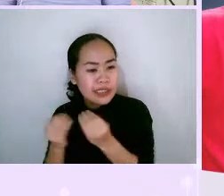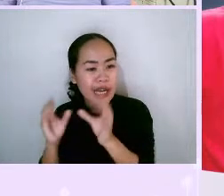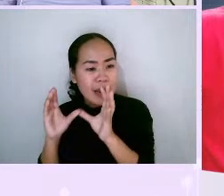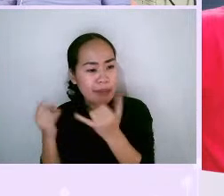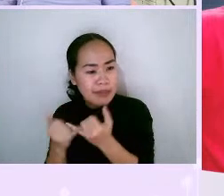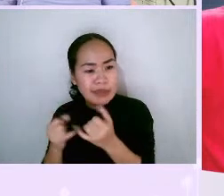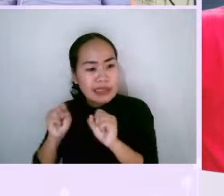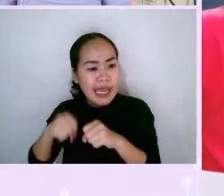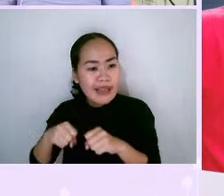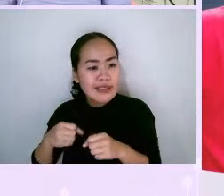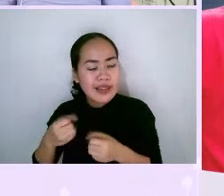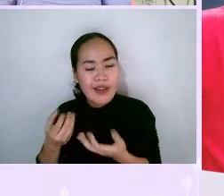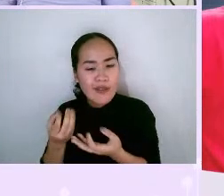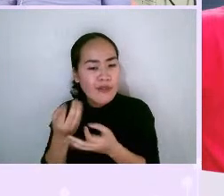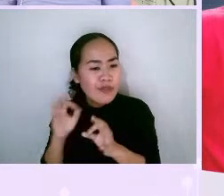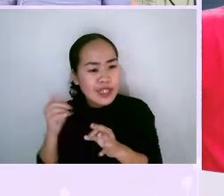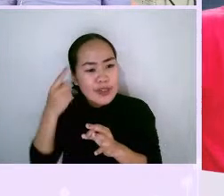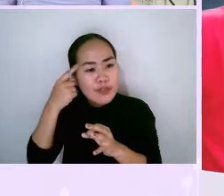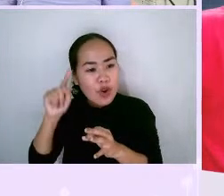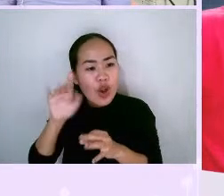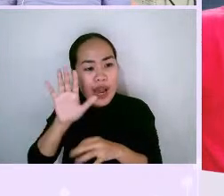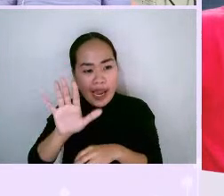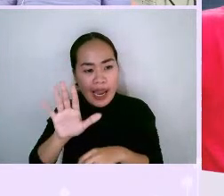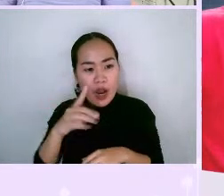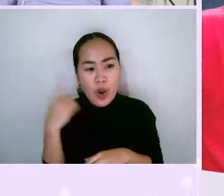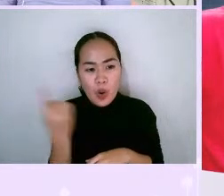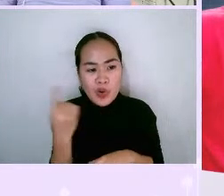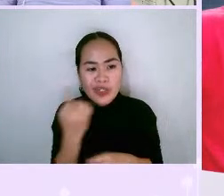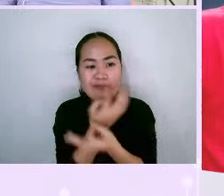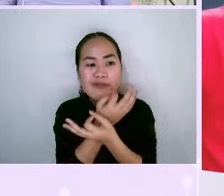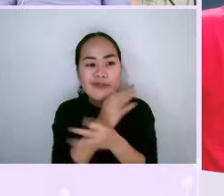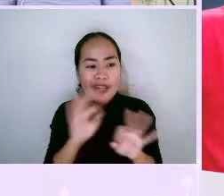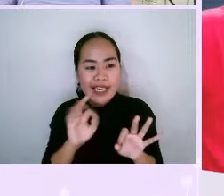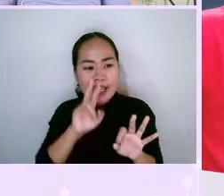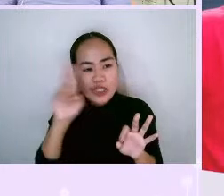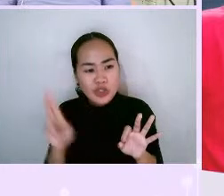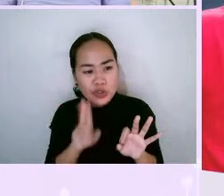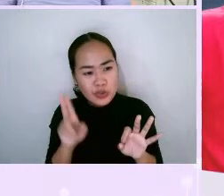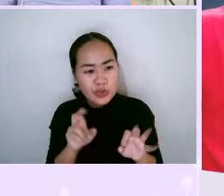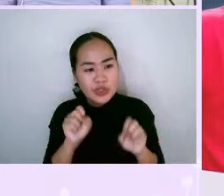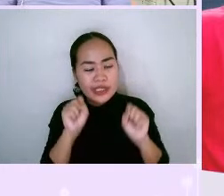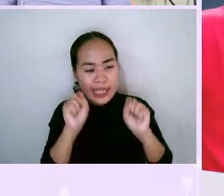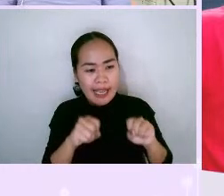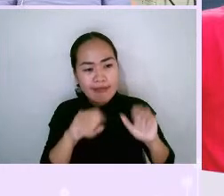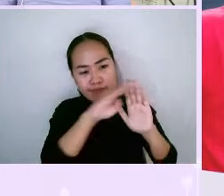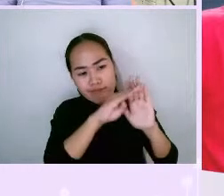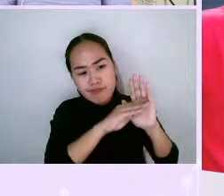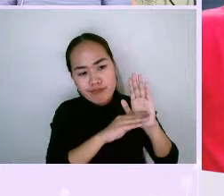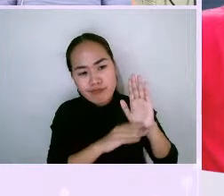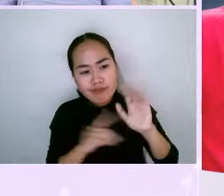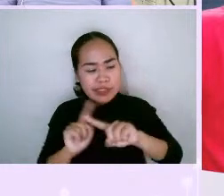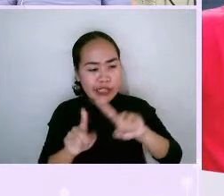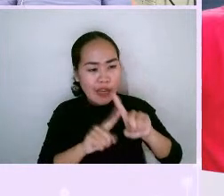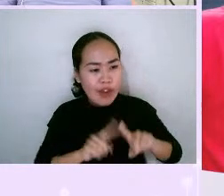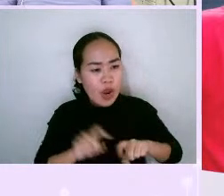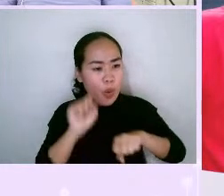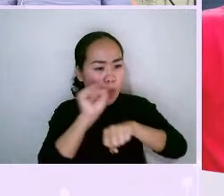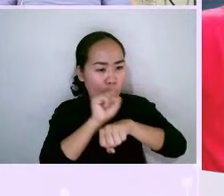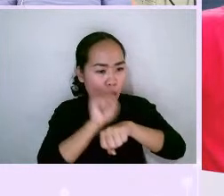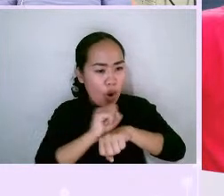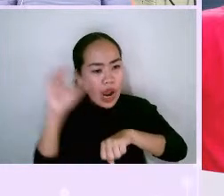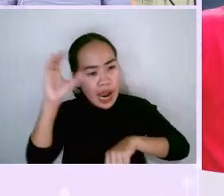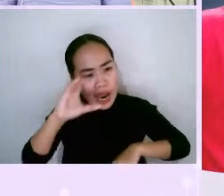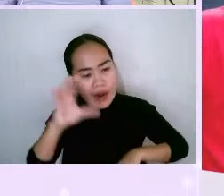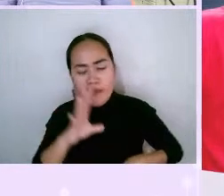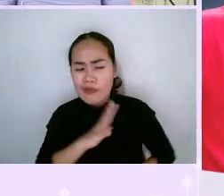Employment Information System or PAYEs is a database of profiles and skills of job seekers, establishments, vacancies, and